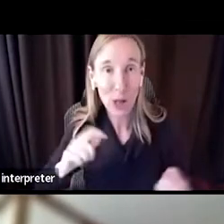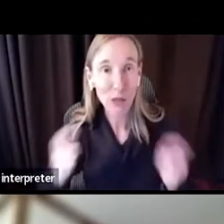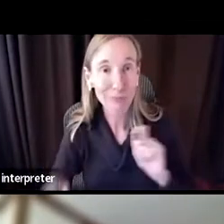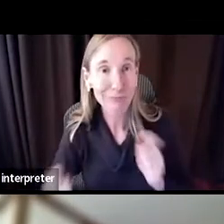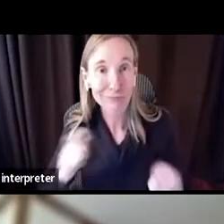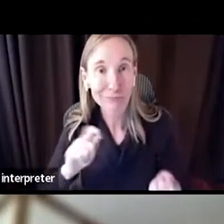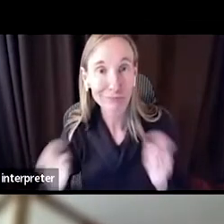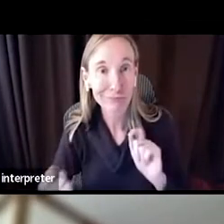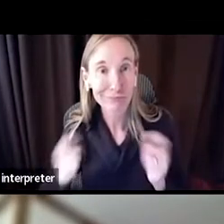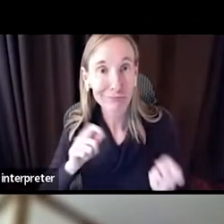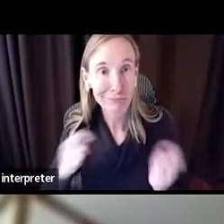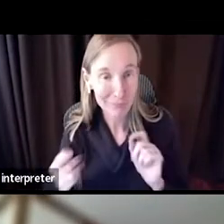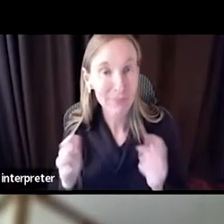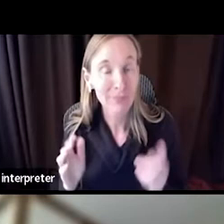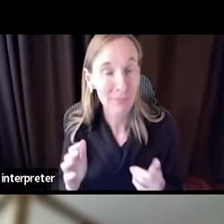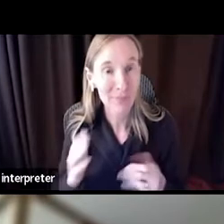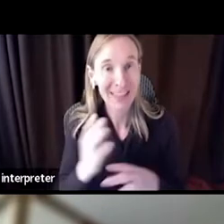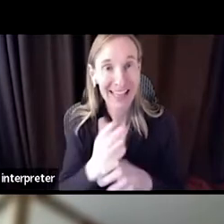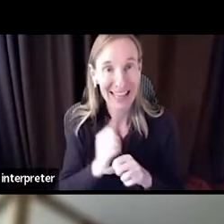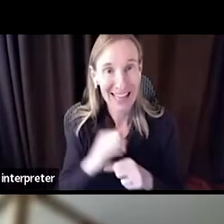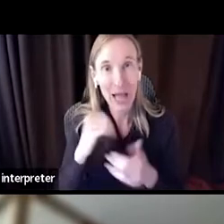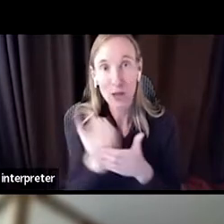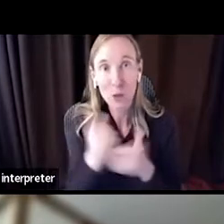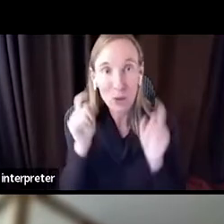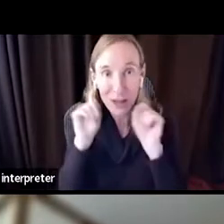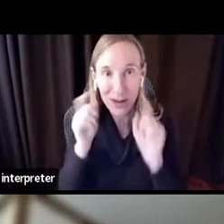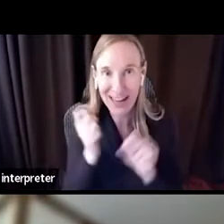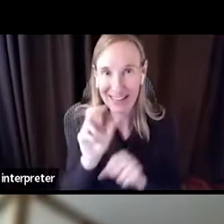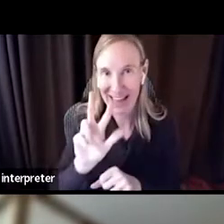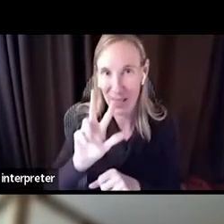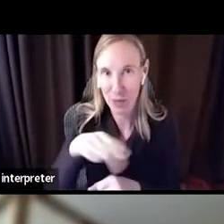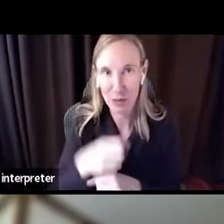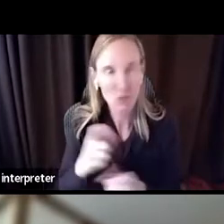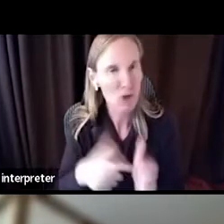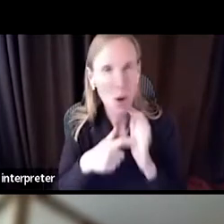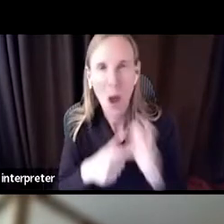to get a new pair every 3 years, but it wouldn't require them to.